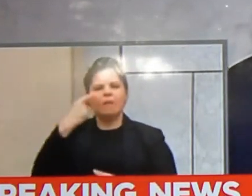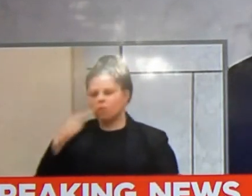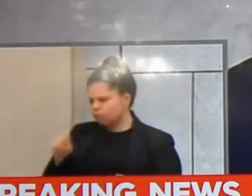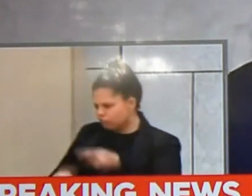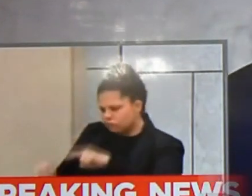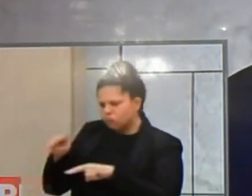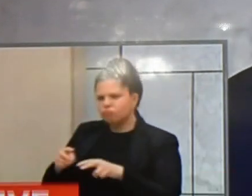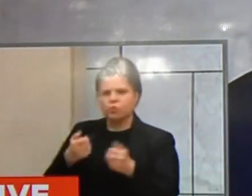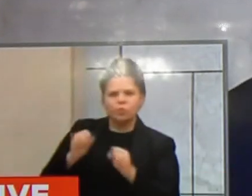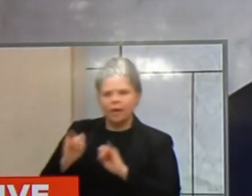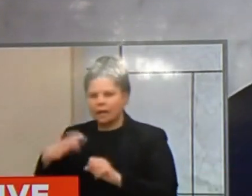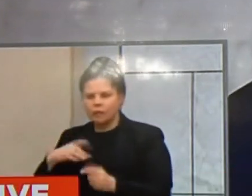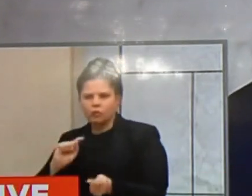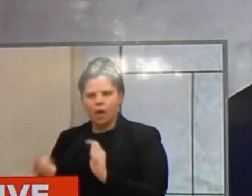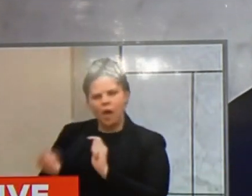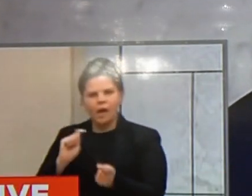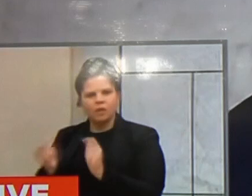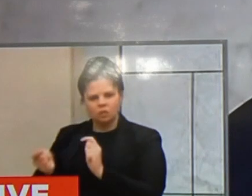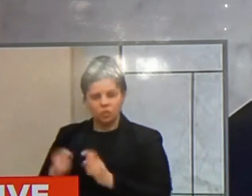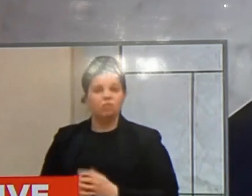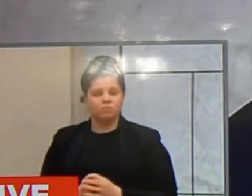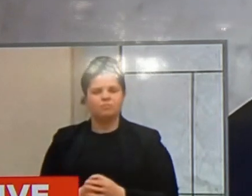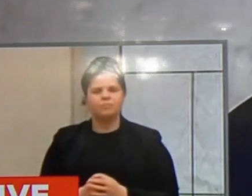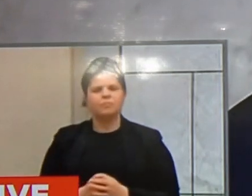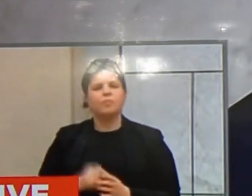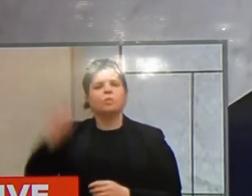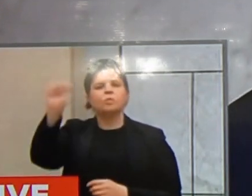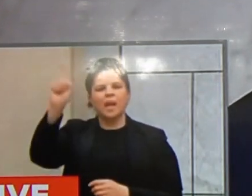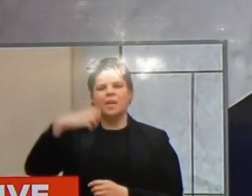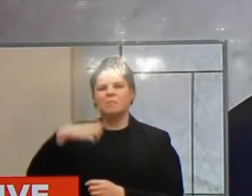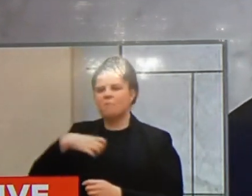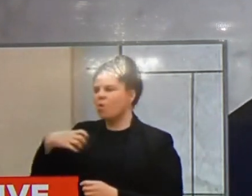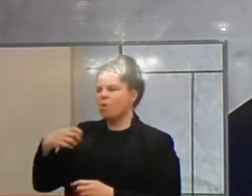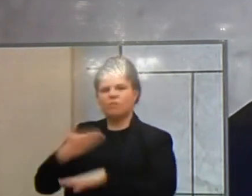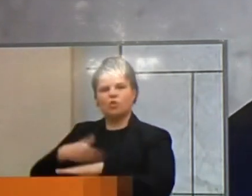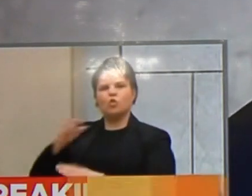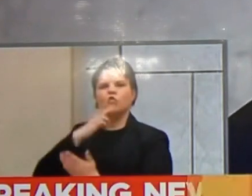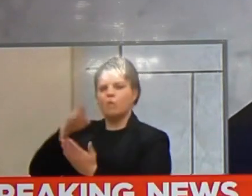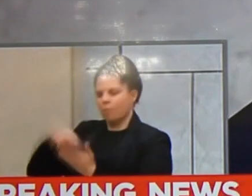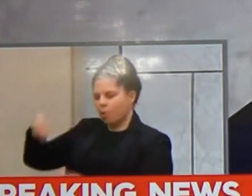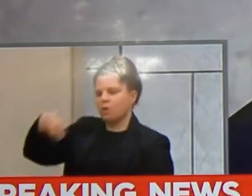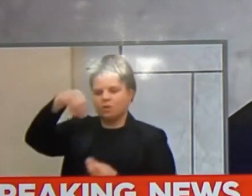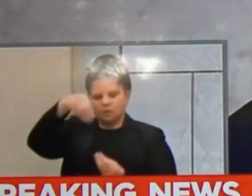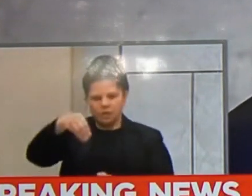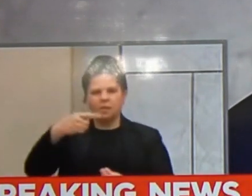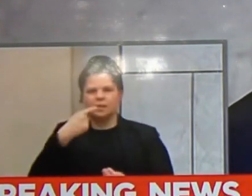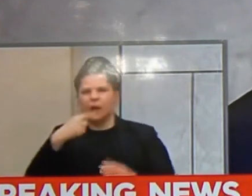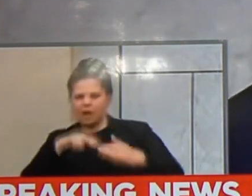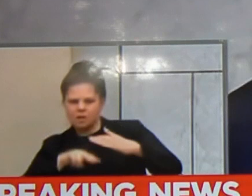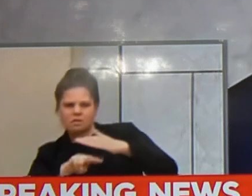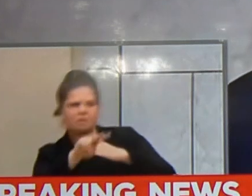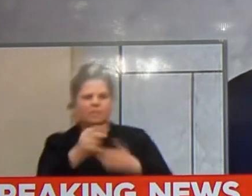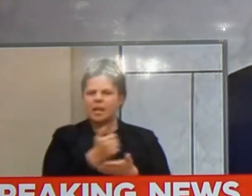Today, we had a further report on modelling work that had been done. That modelling work is not yet complete.